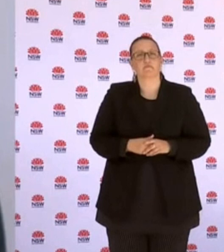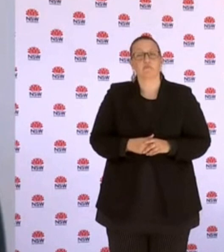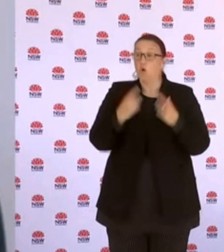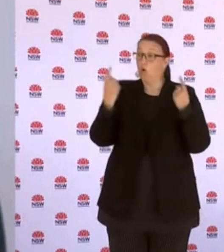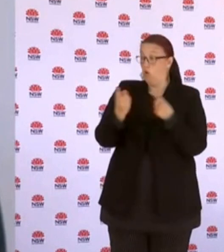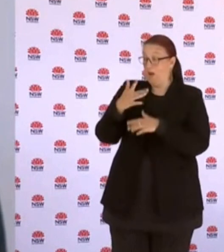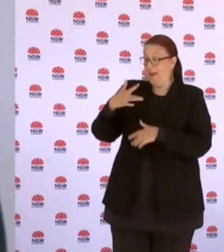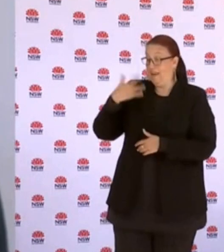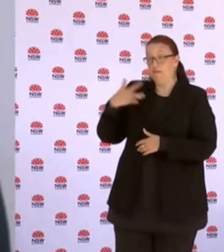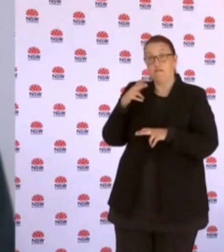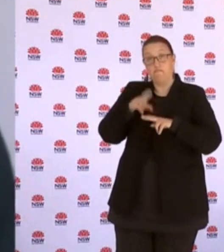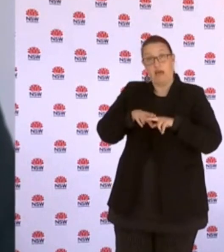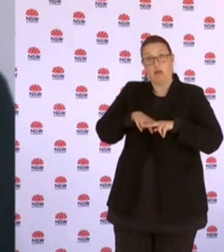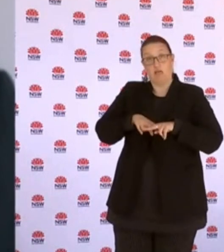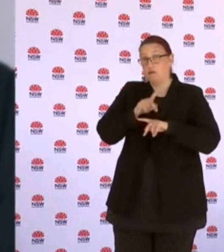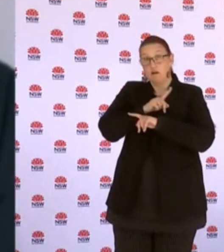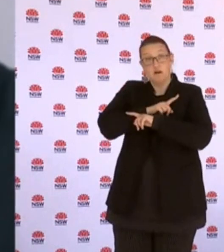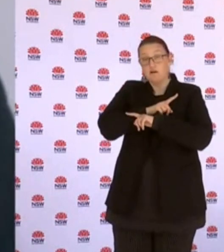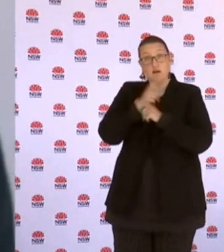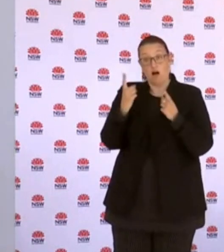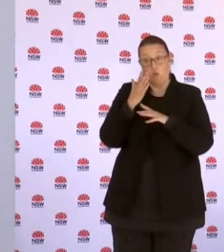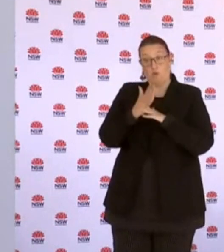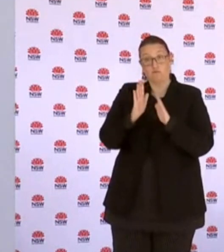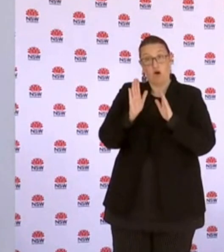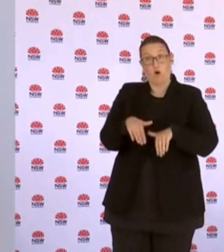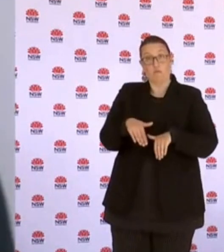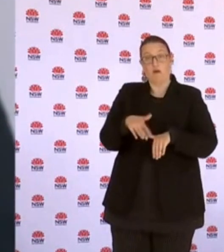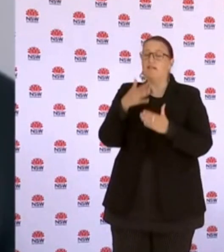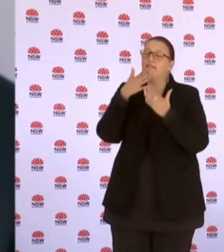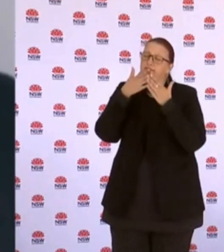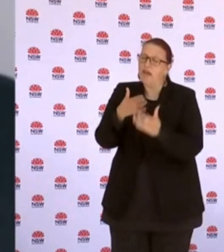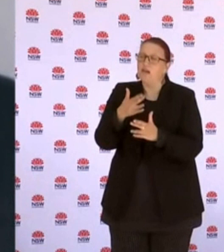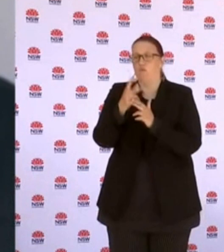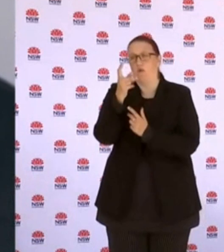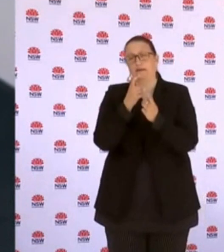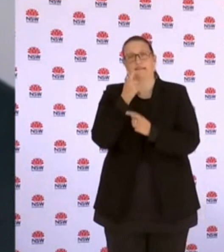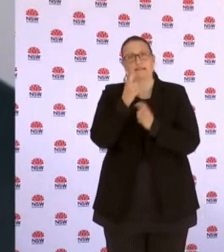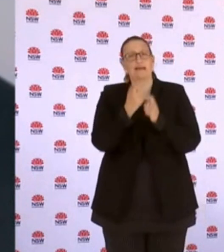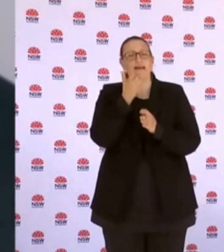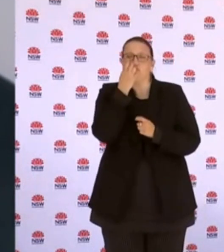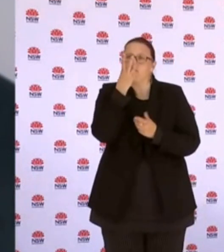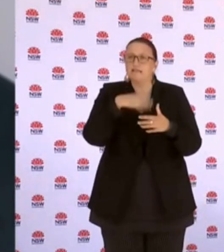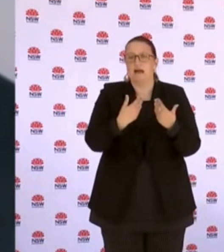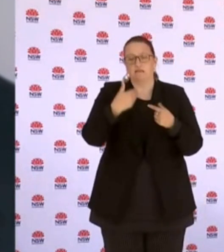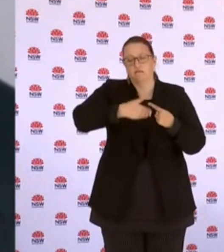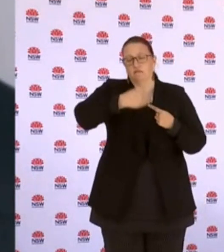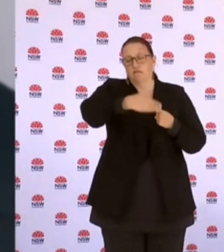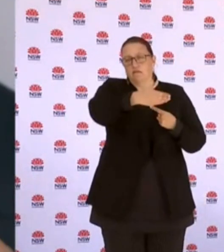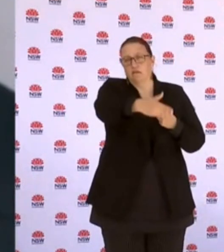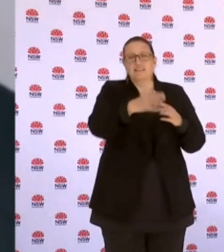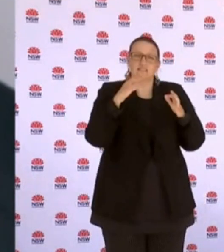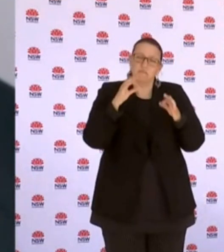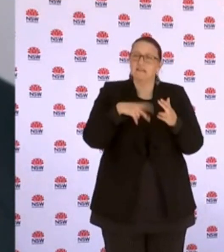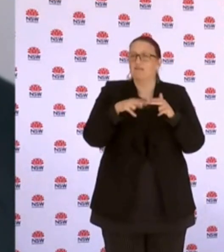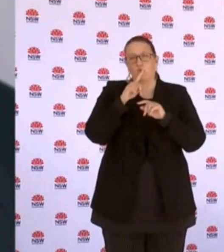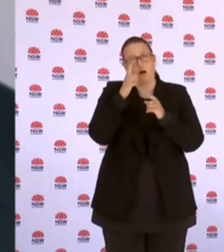is critical that we get ahead of the curve and find the cases as early as possible